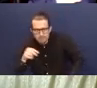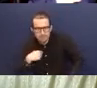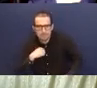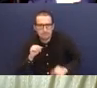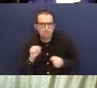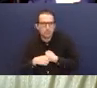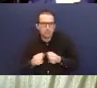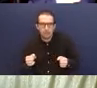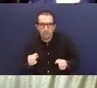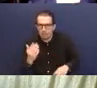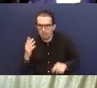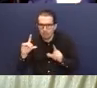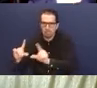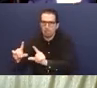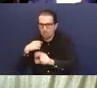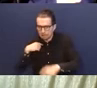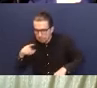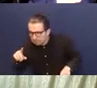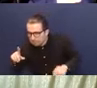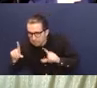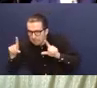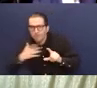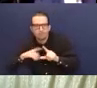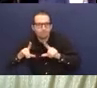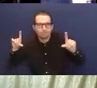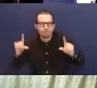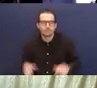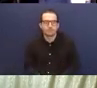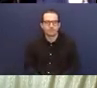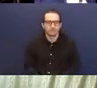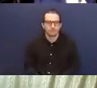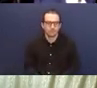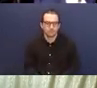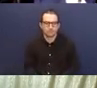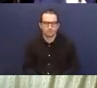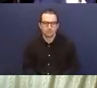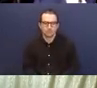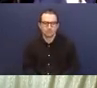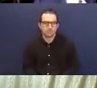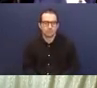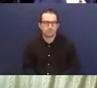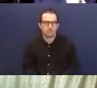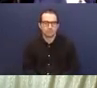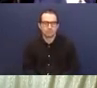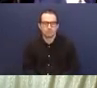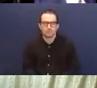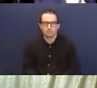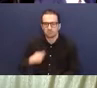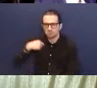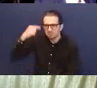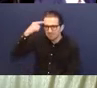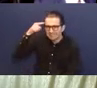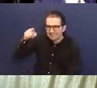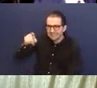It's the same as I think, Richard, you can help me. I can't see it as well as I do. Is it in the wrong place maybe or something? Because I've